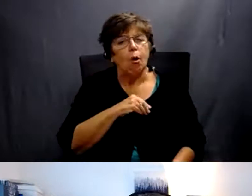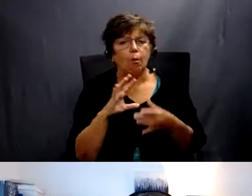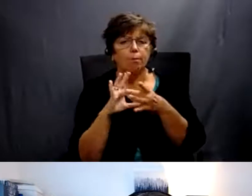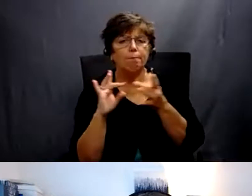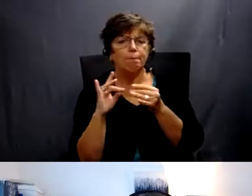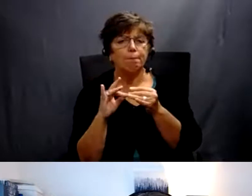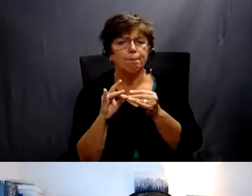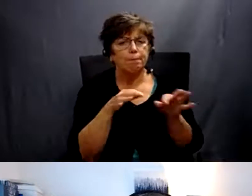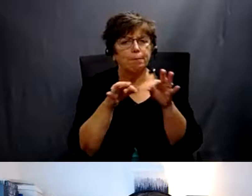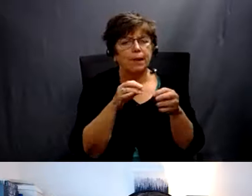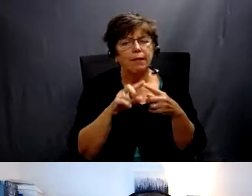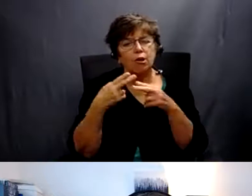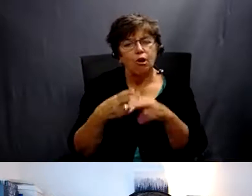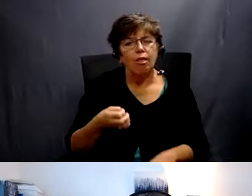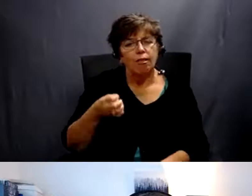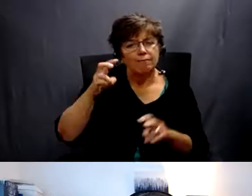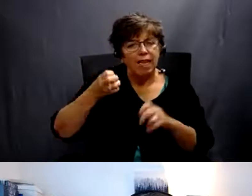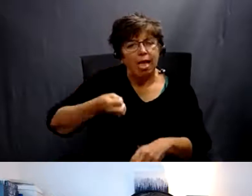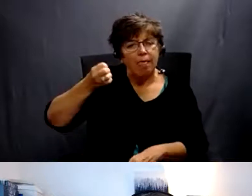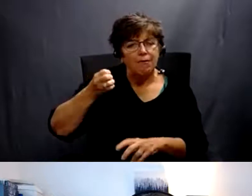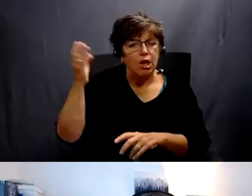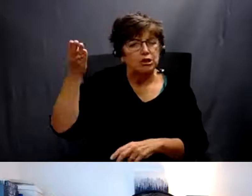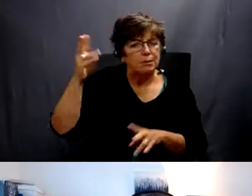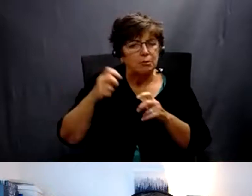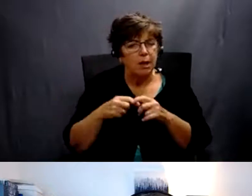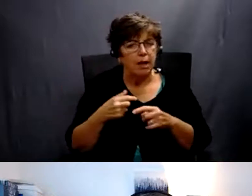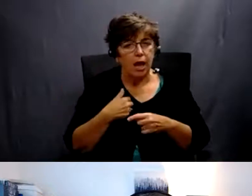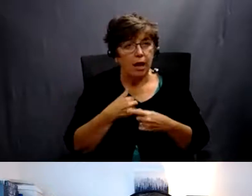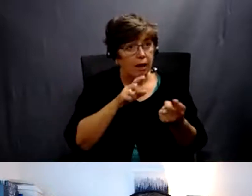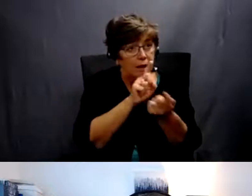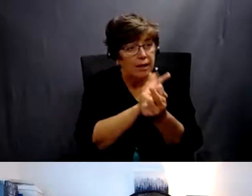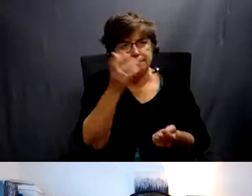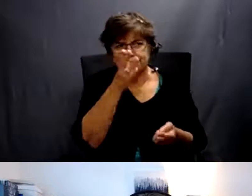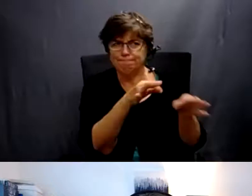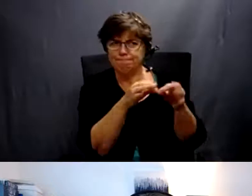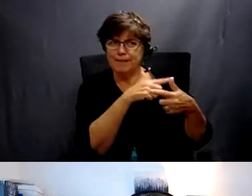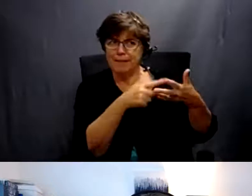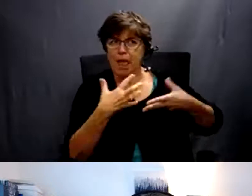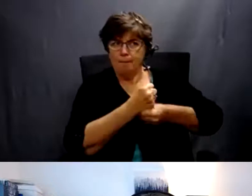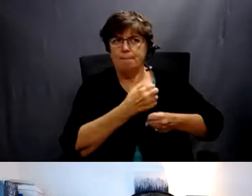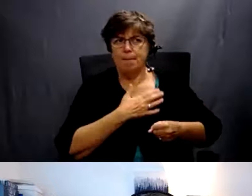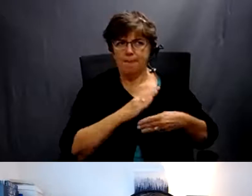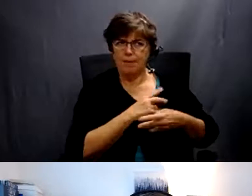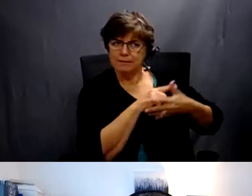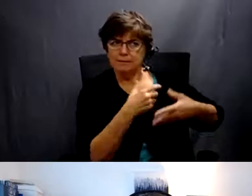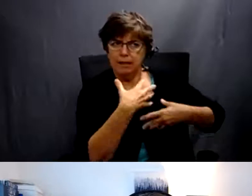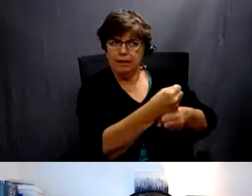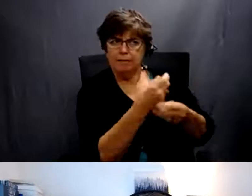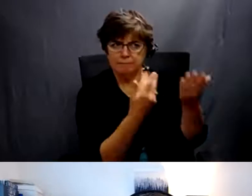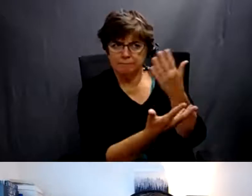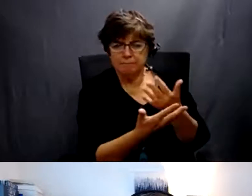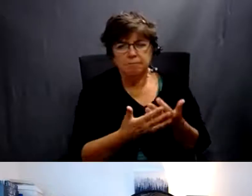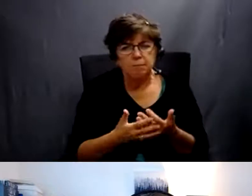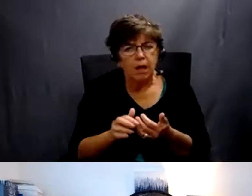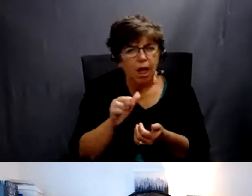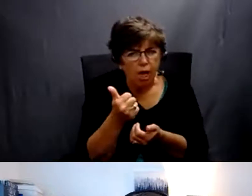that Tara had mentioned. So anybody else can have any other suggestions to what we talked